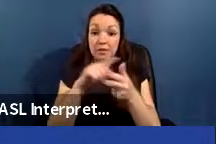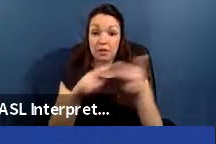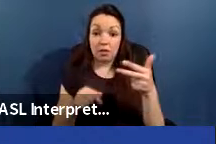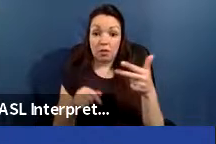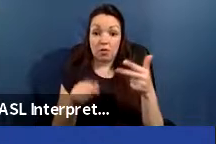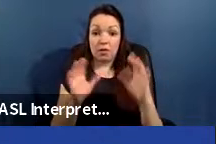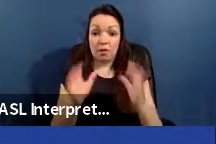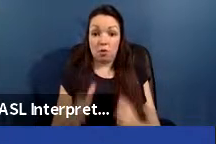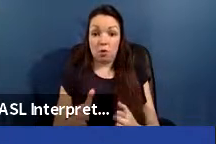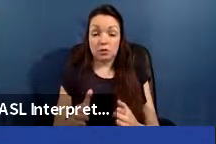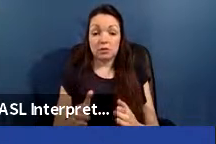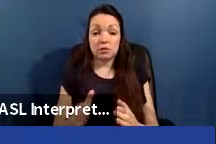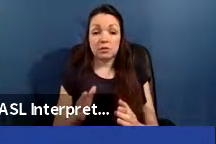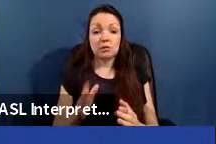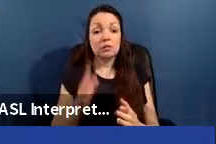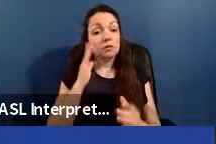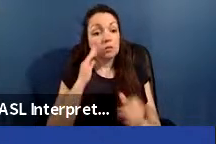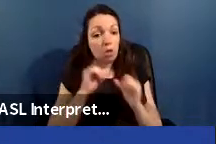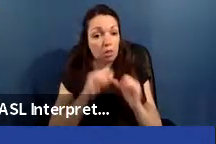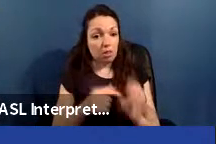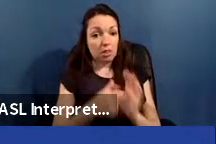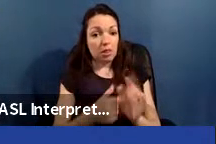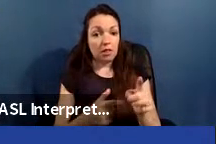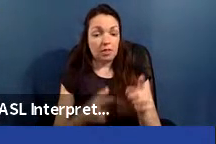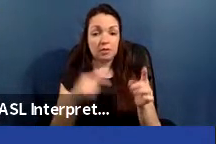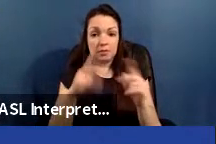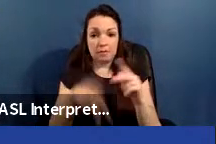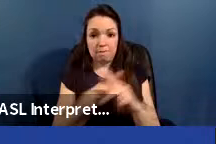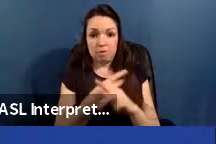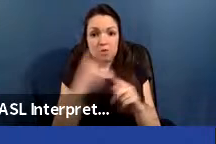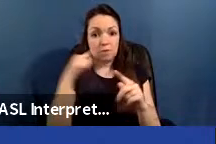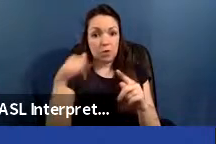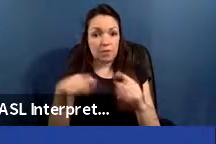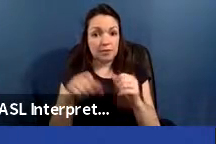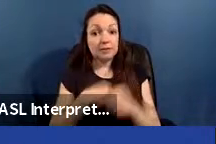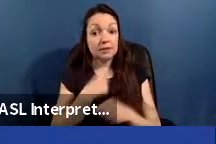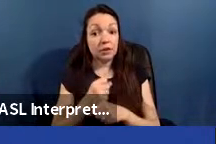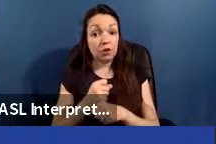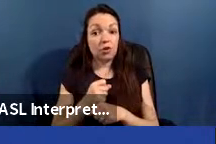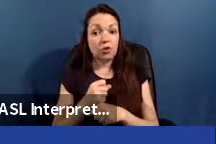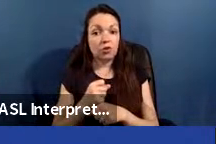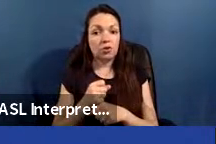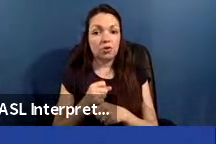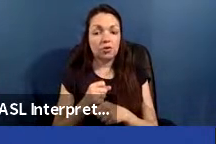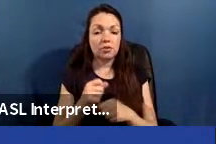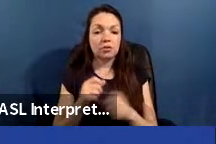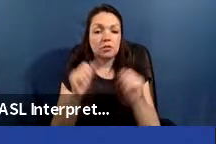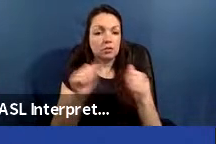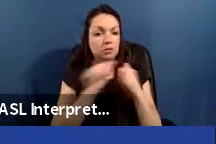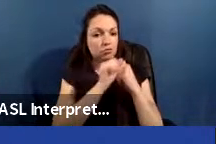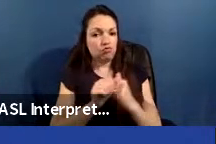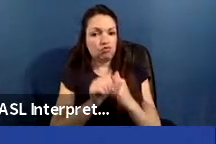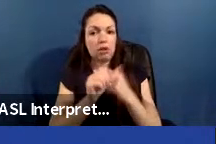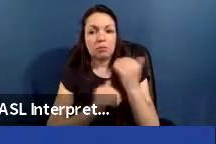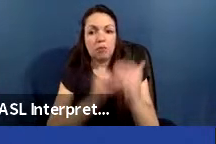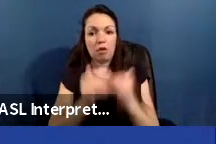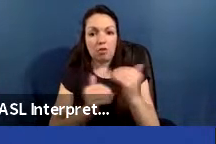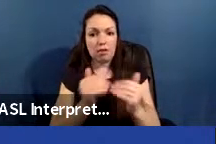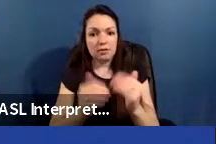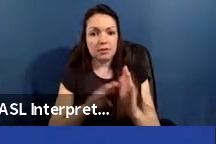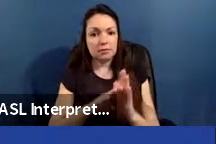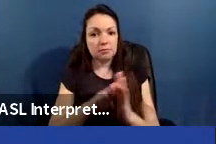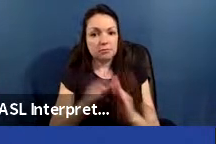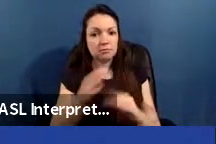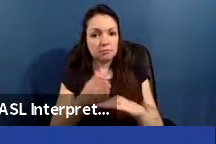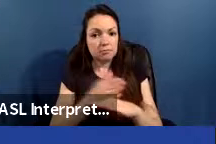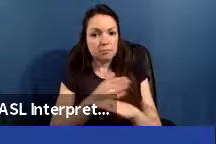categories will remain in the version we'll use for this current budget year to allow us to track progress on resource equity over time. We